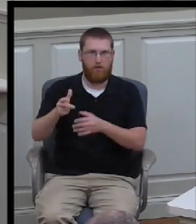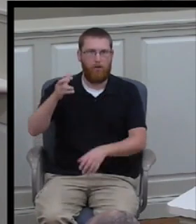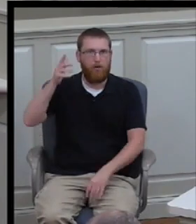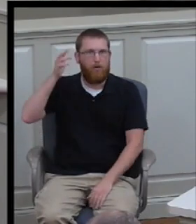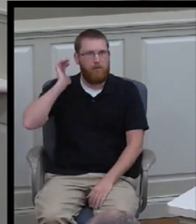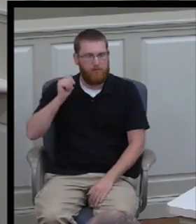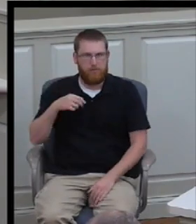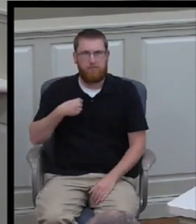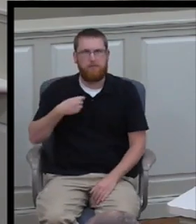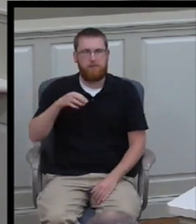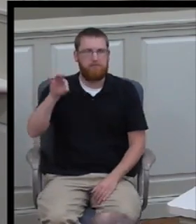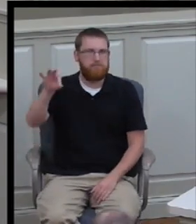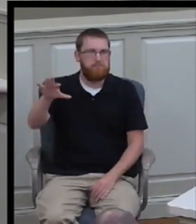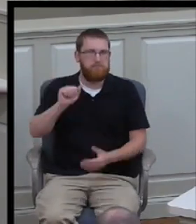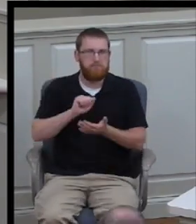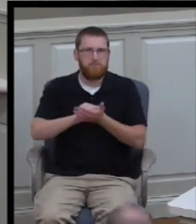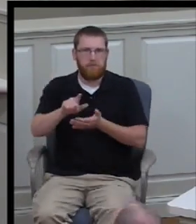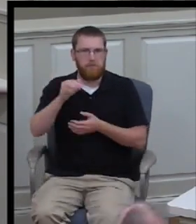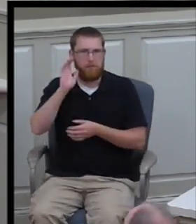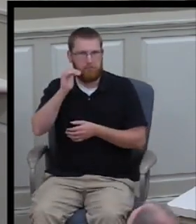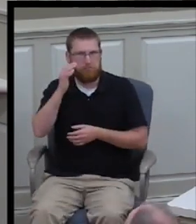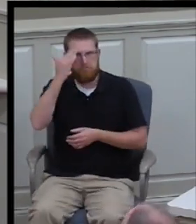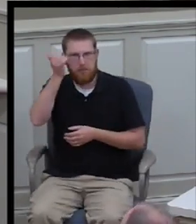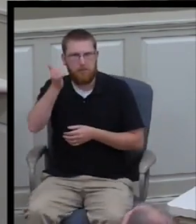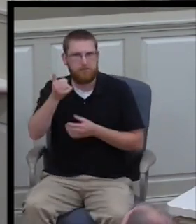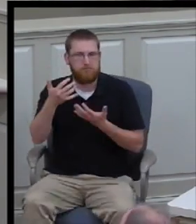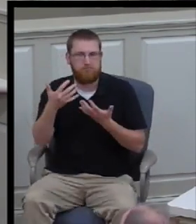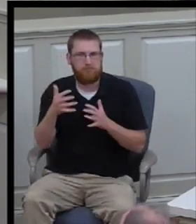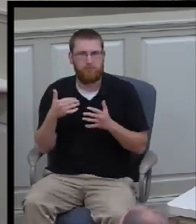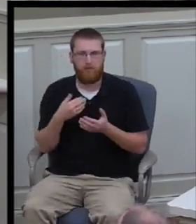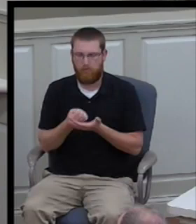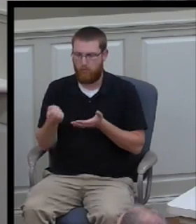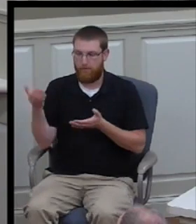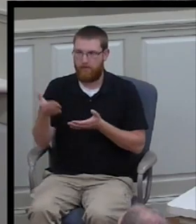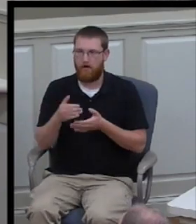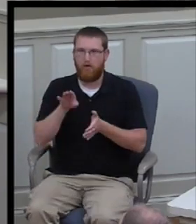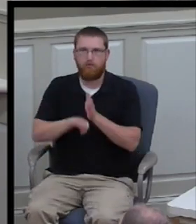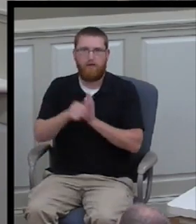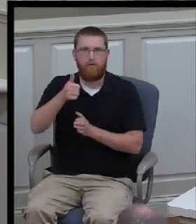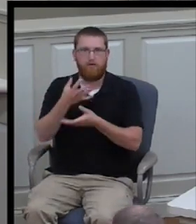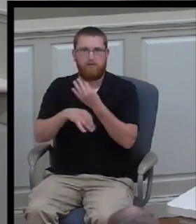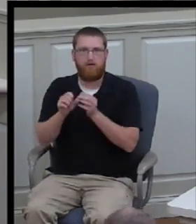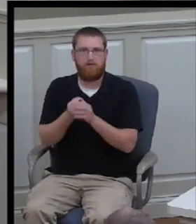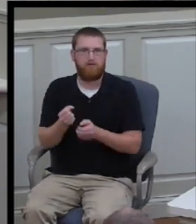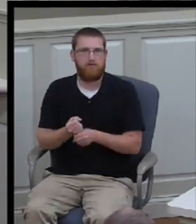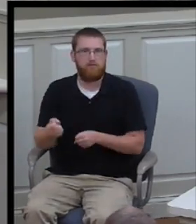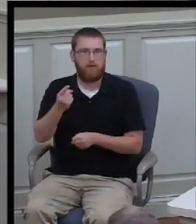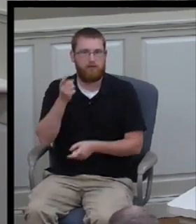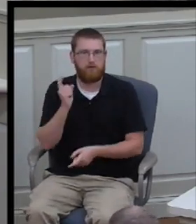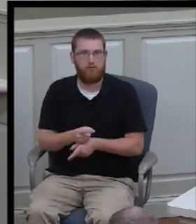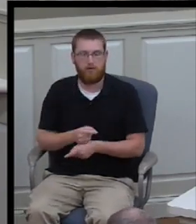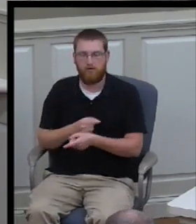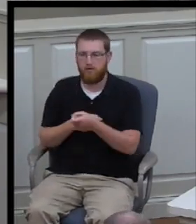I just want to plant that seed. Since you already have the equipment there, it might be cheaper to do it now than next year. Well, the only thing I can throw